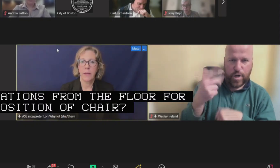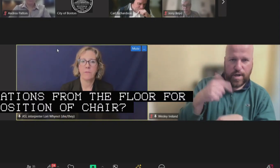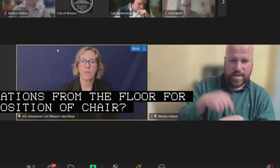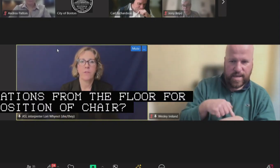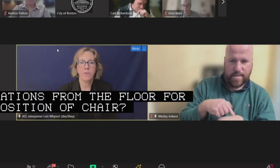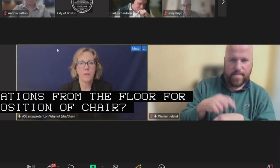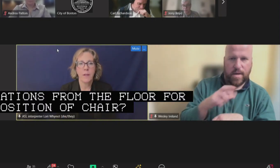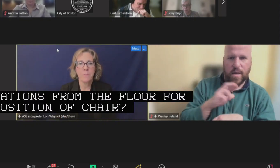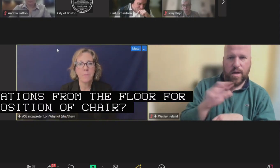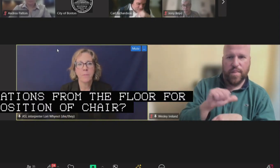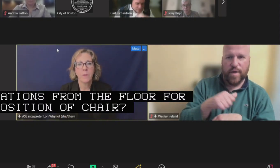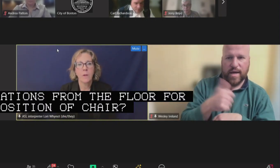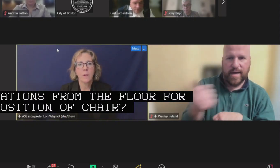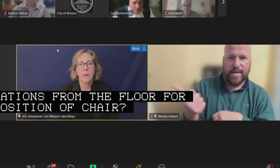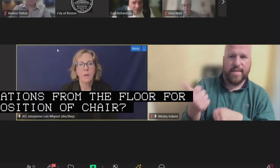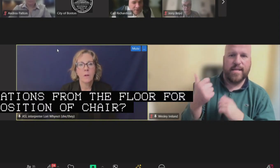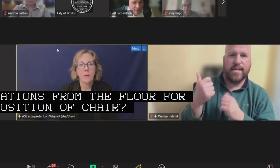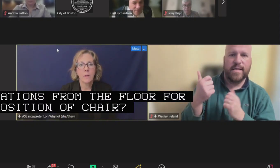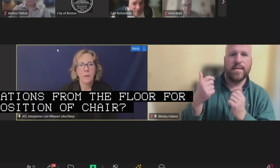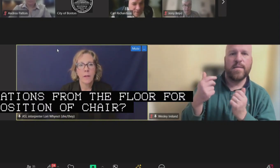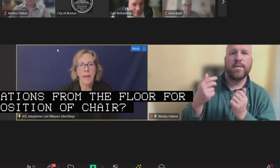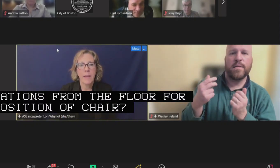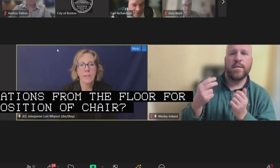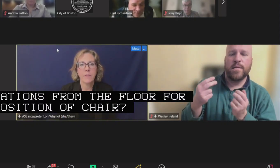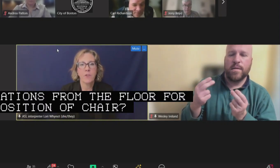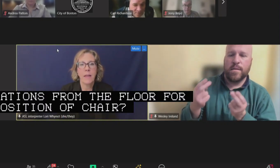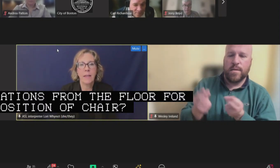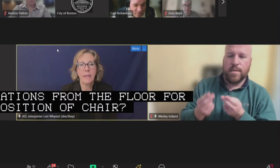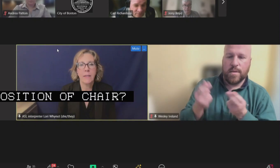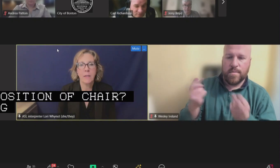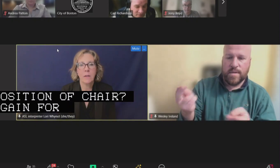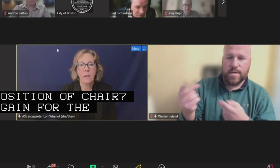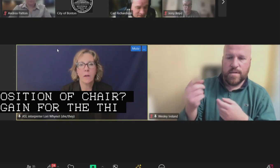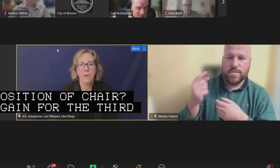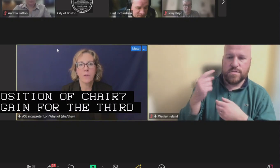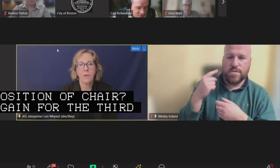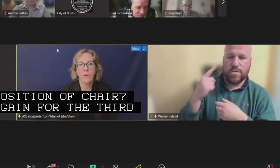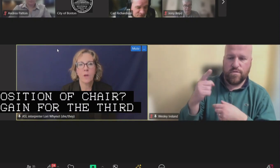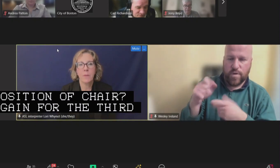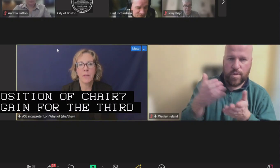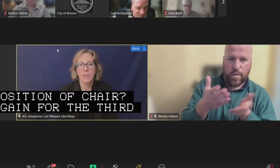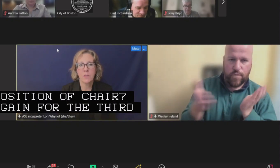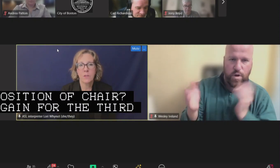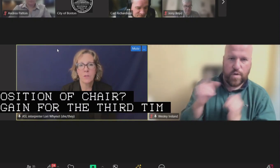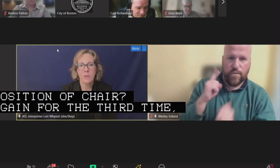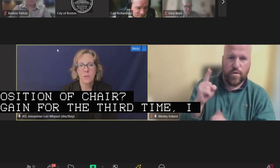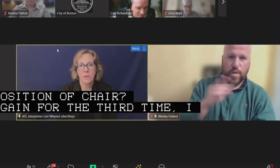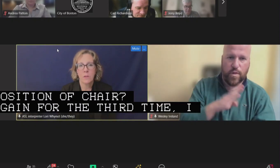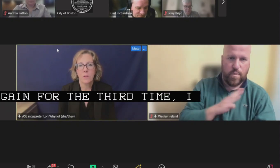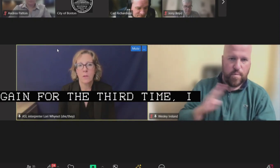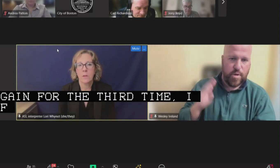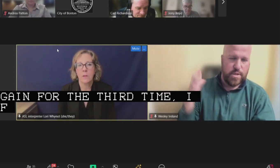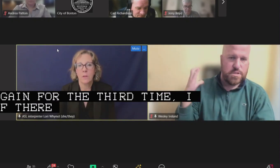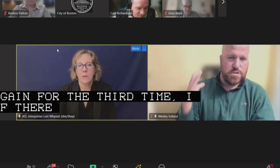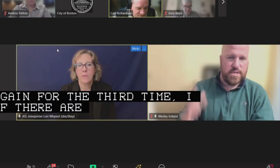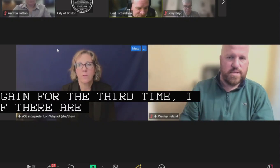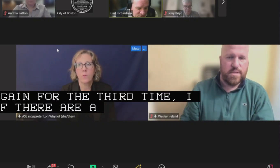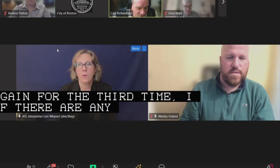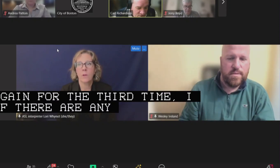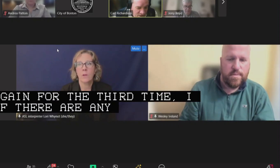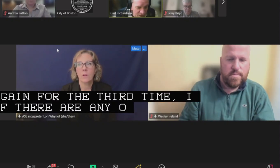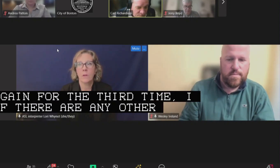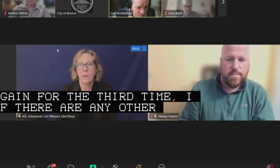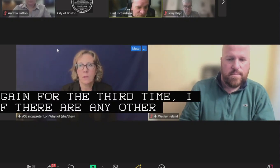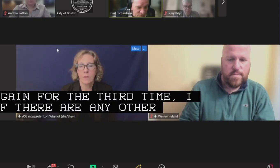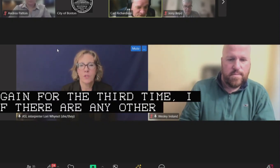And again, for the 3rd time, can I ask if there are any other nominations? This is